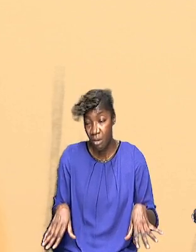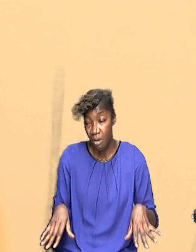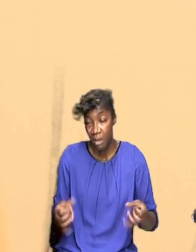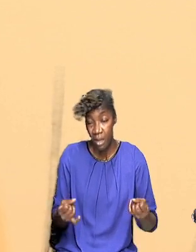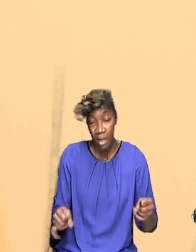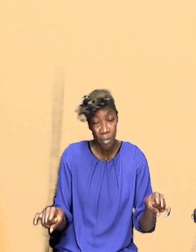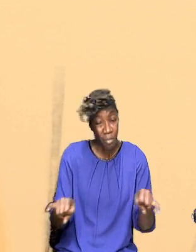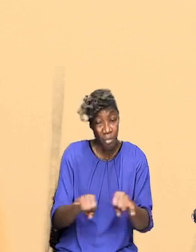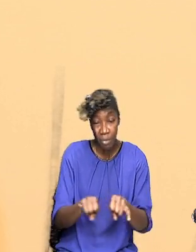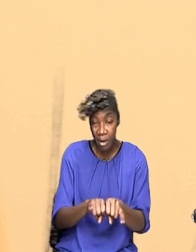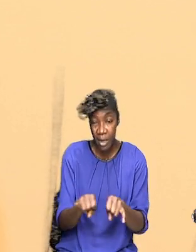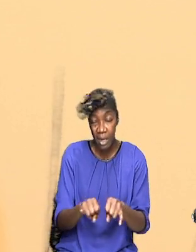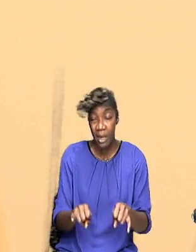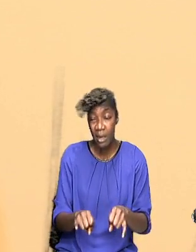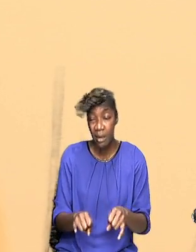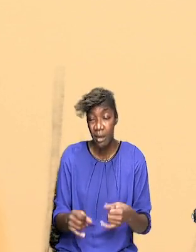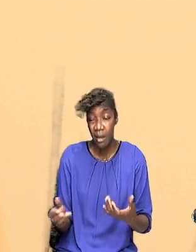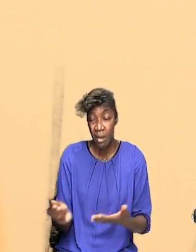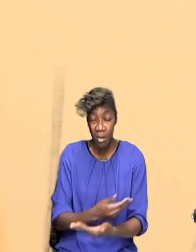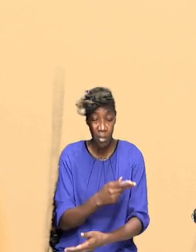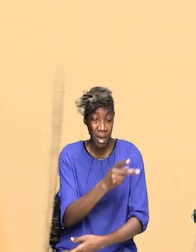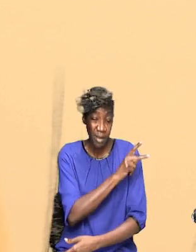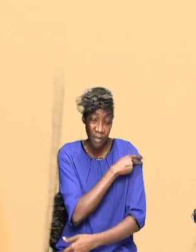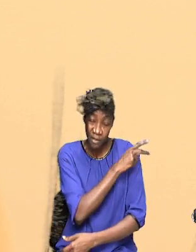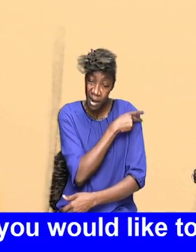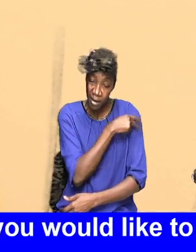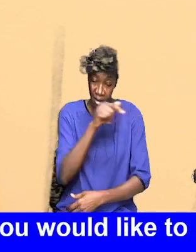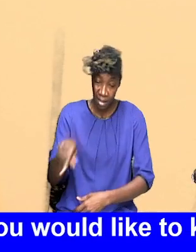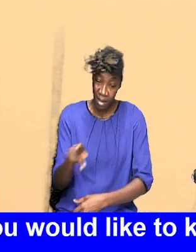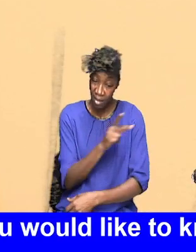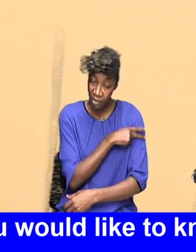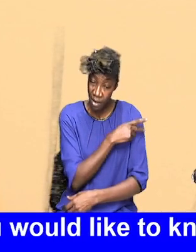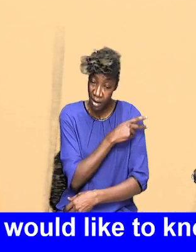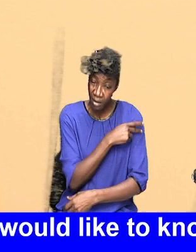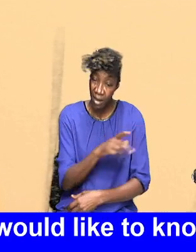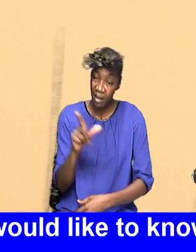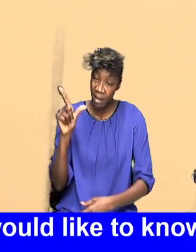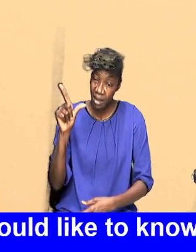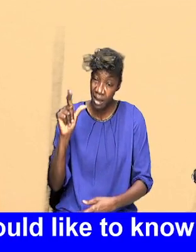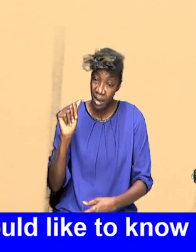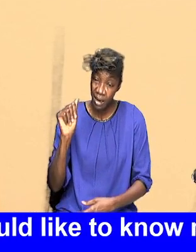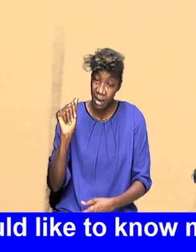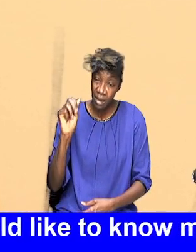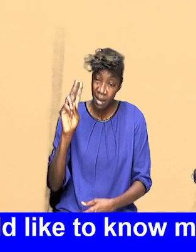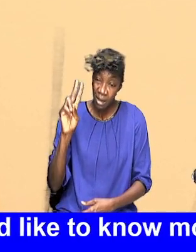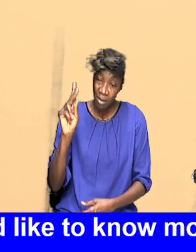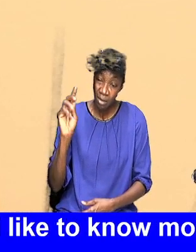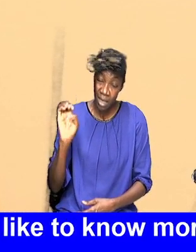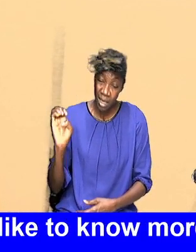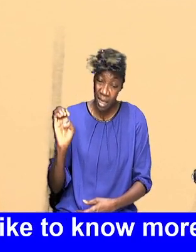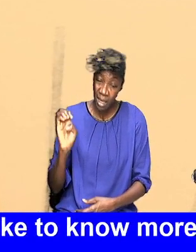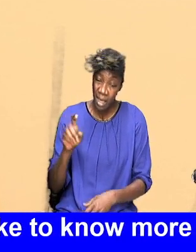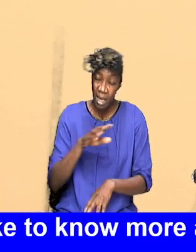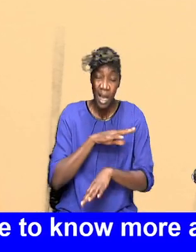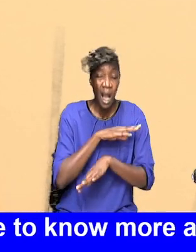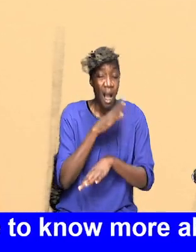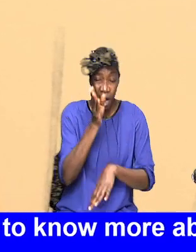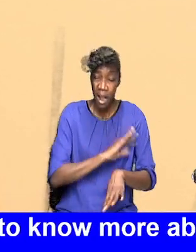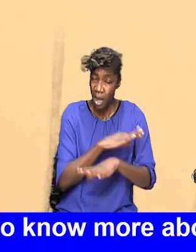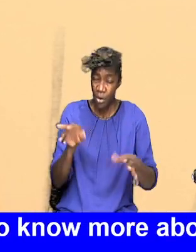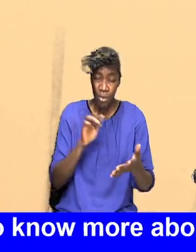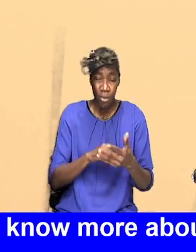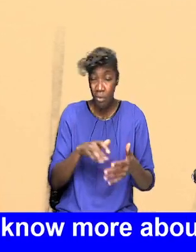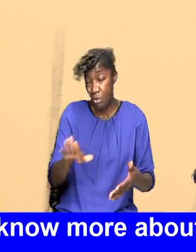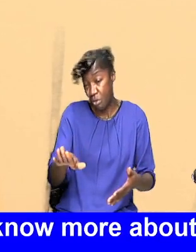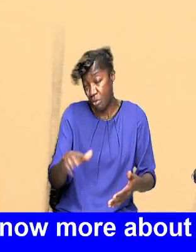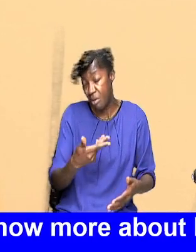the Pharisee, like Simon the Pharisee, or even this Pharisee in Luke chapter 18, who would think that God owes us anything. God don't owe us anything. You